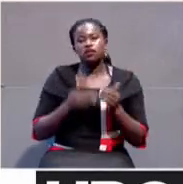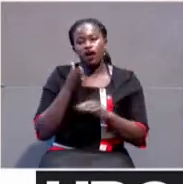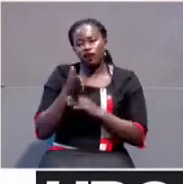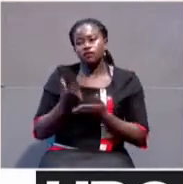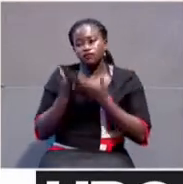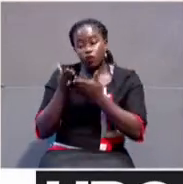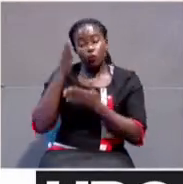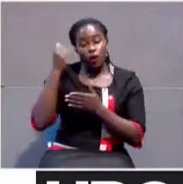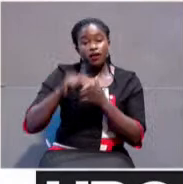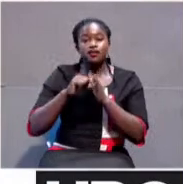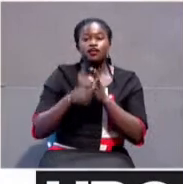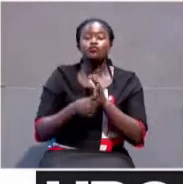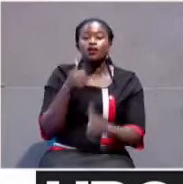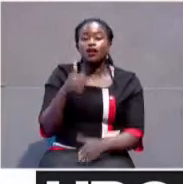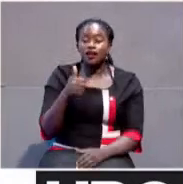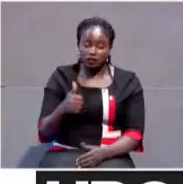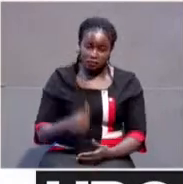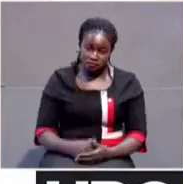party issue,